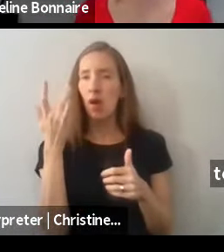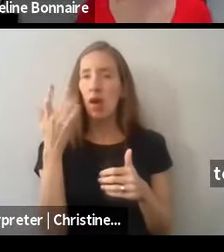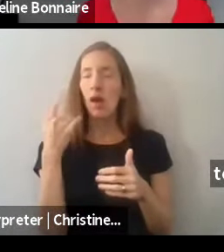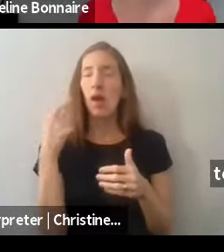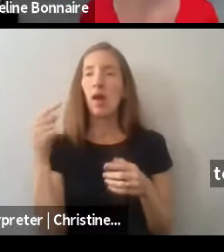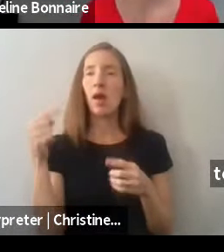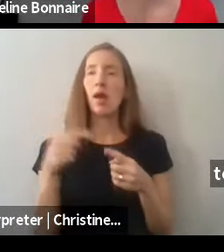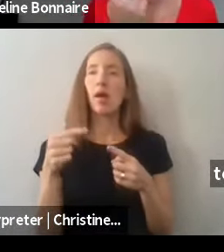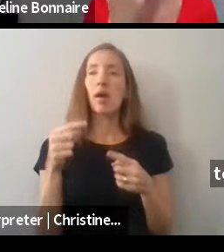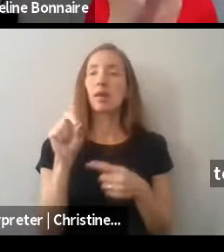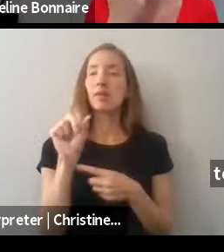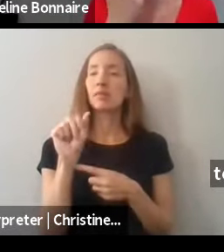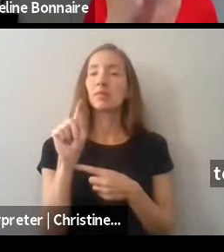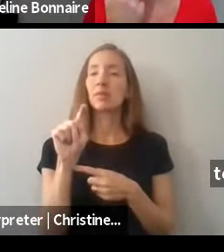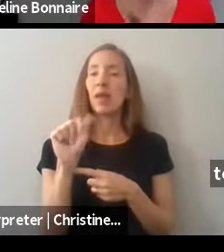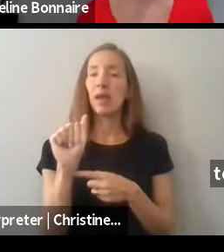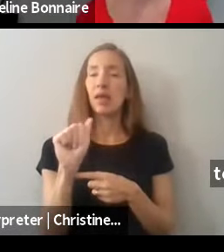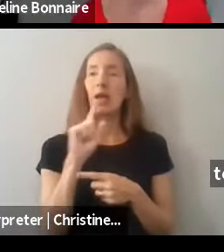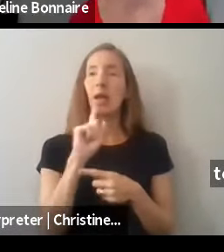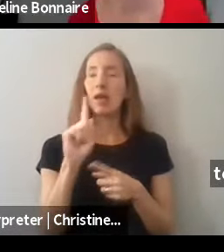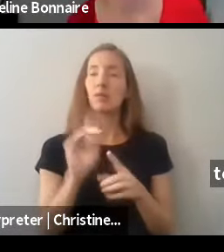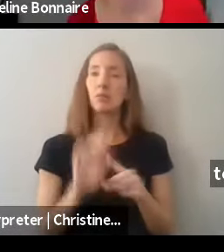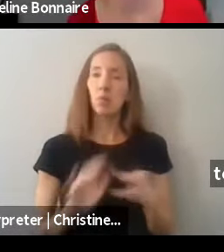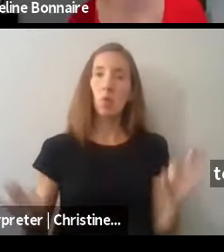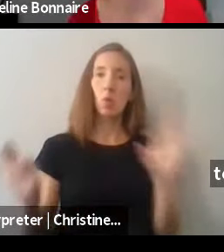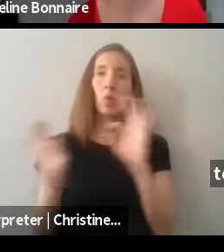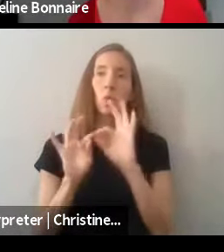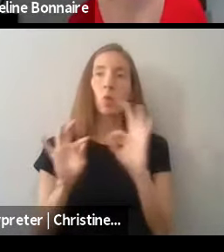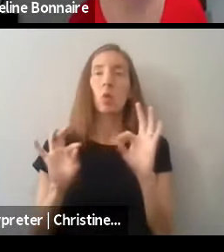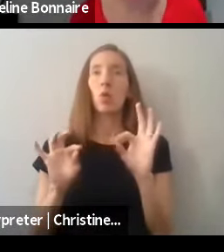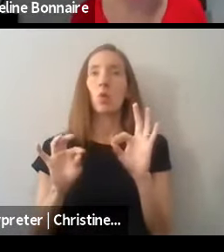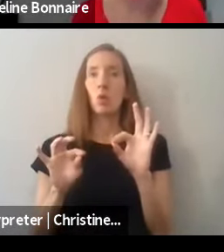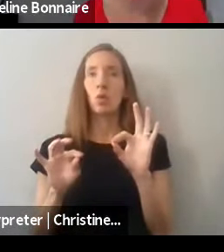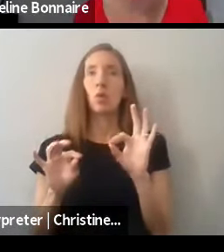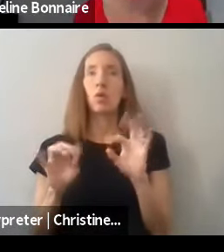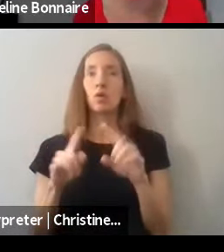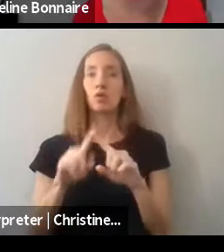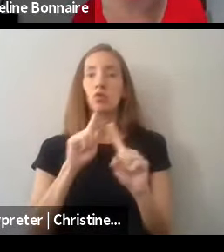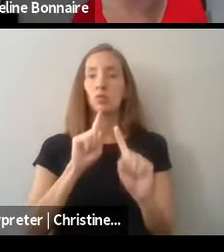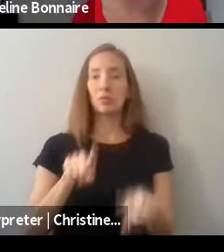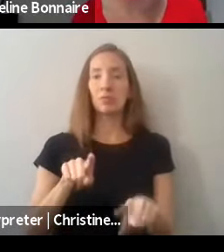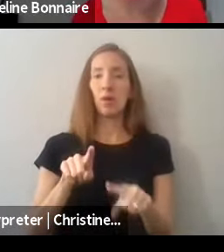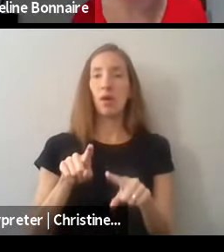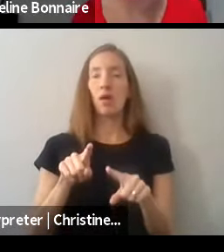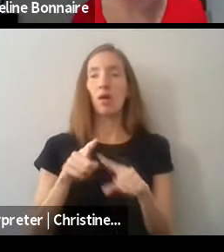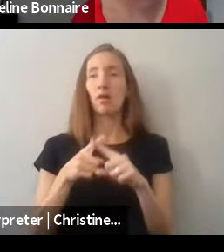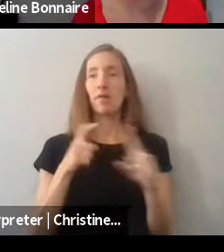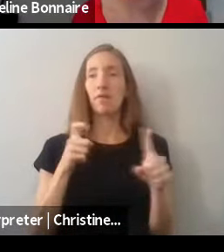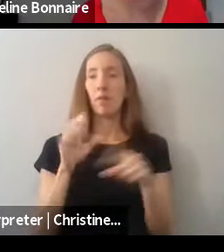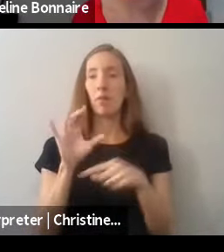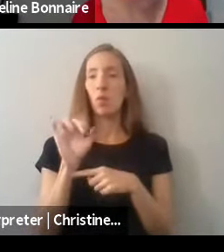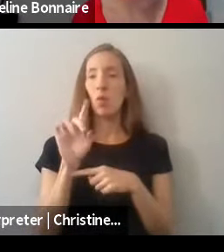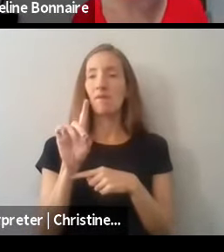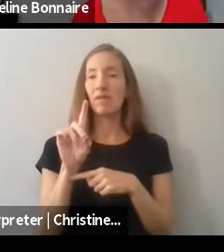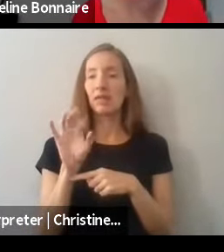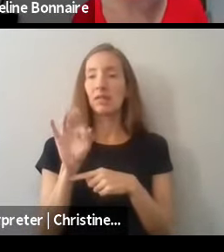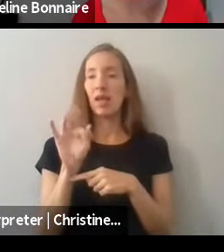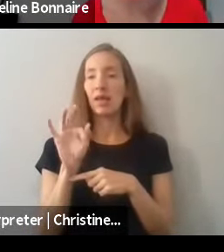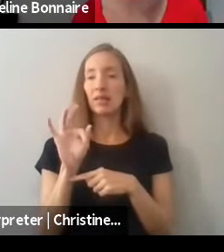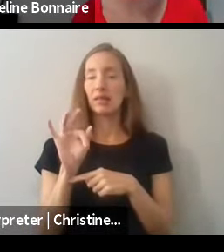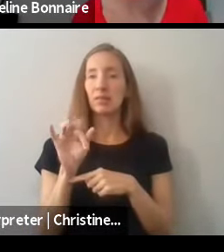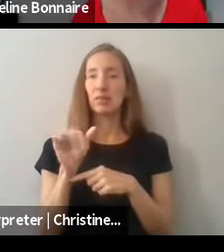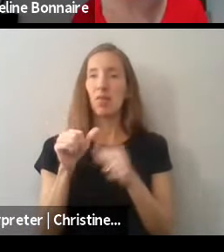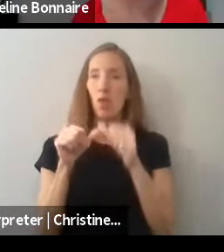why is data so important to the response to COVID-19 and longer-term recovery plans?